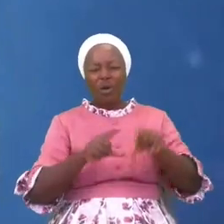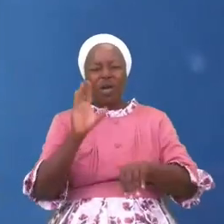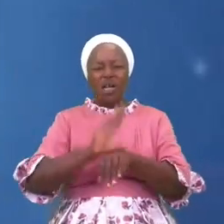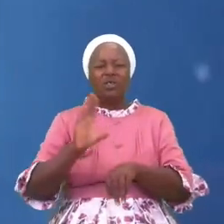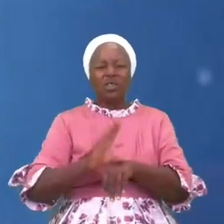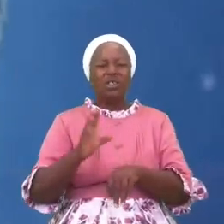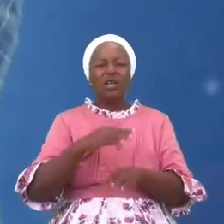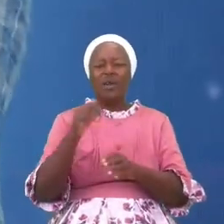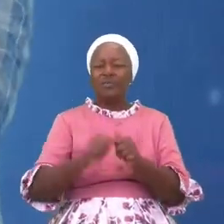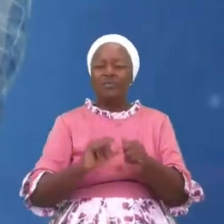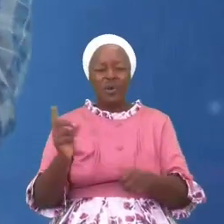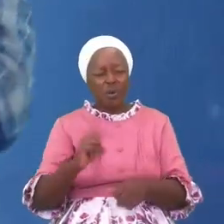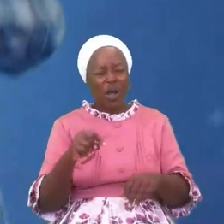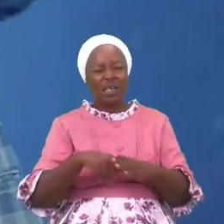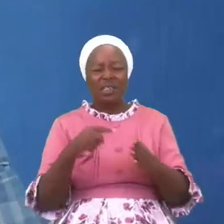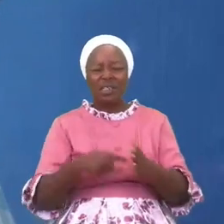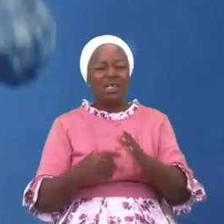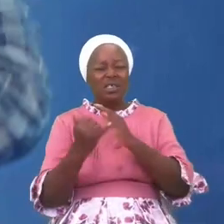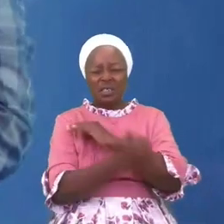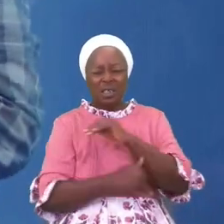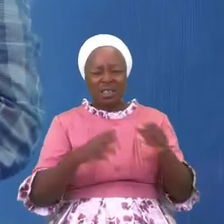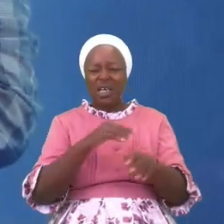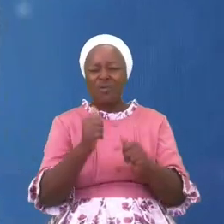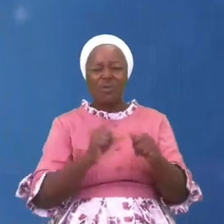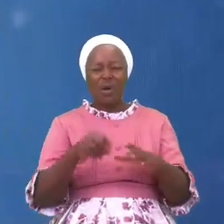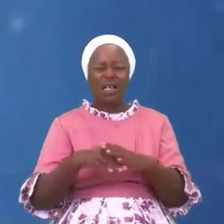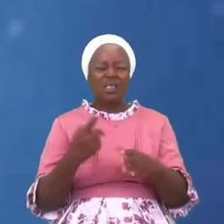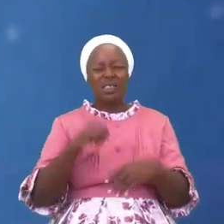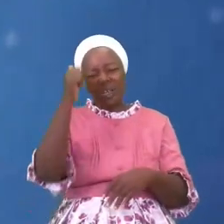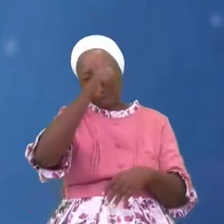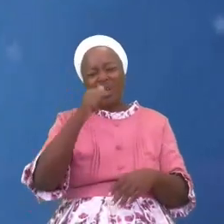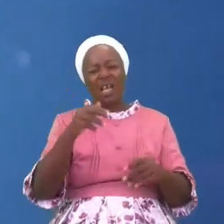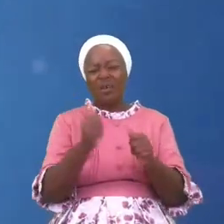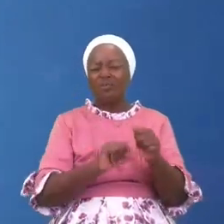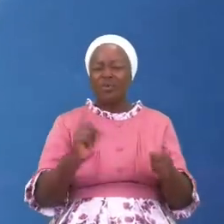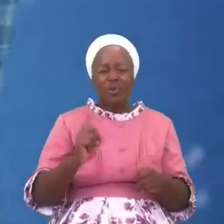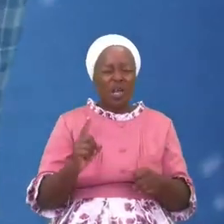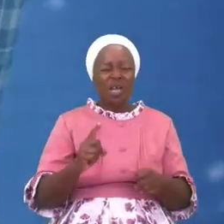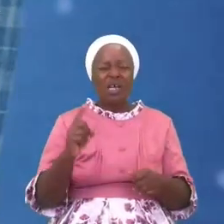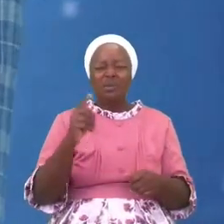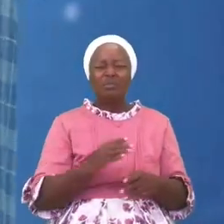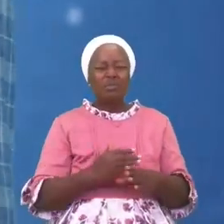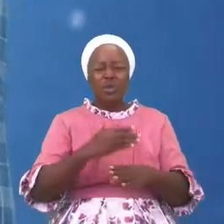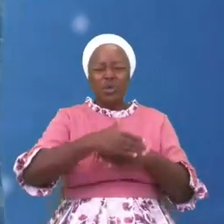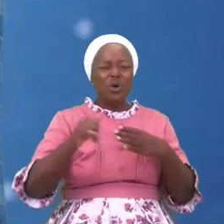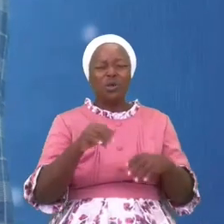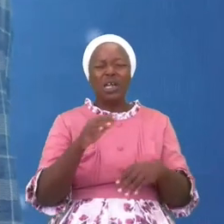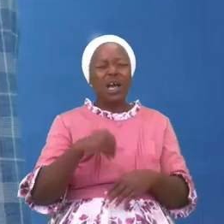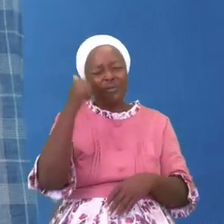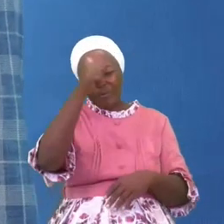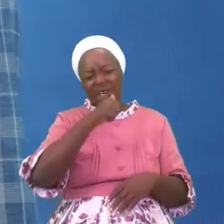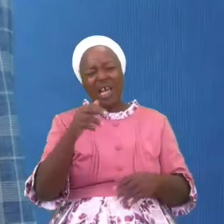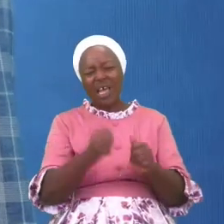this continent, Africa, all over, beyond Africa, everywhere, Lord, reveal